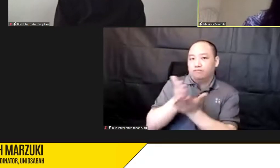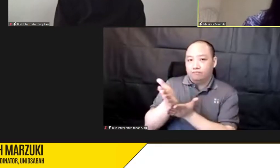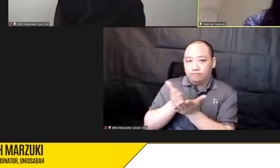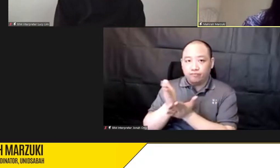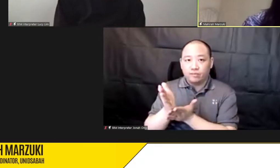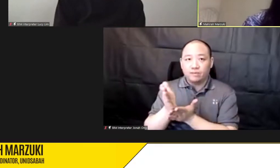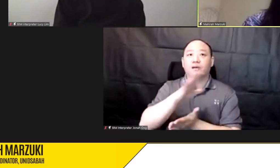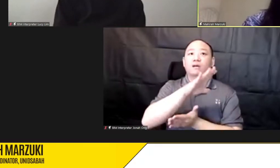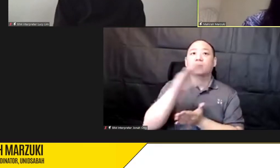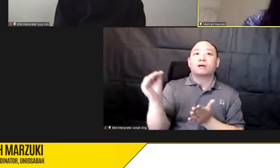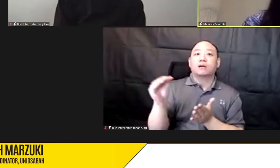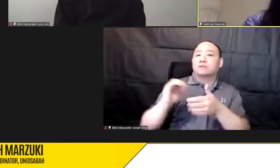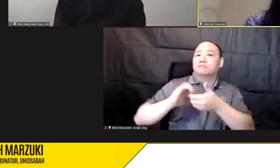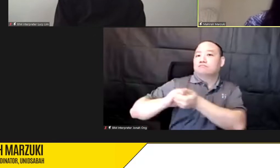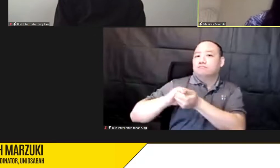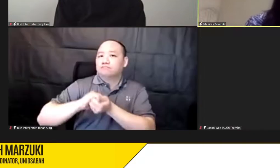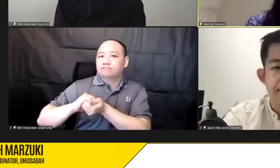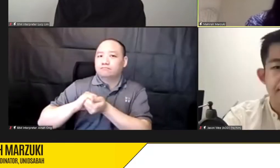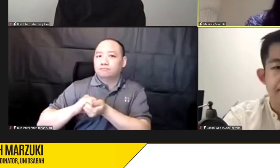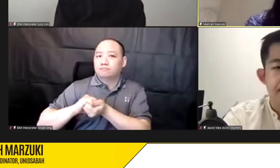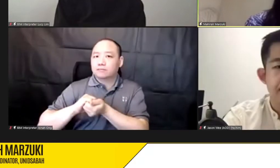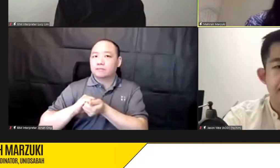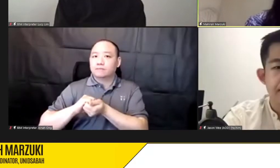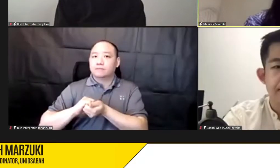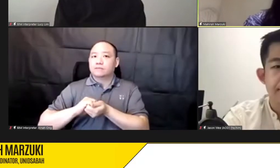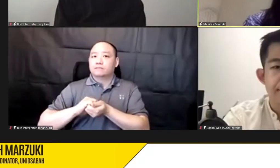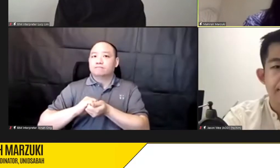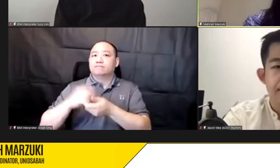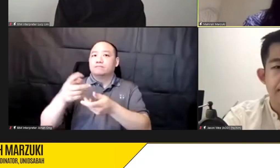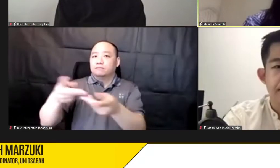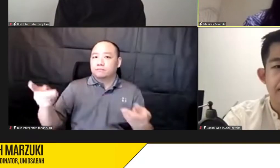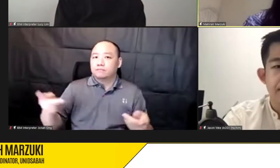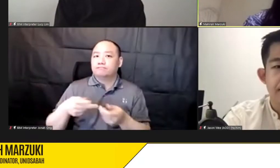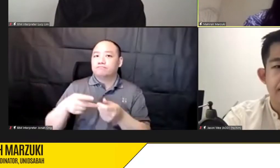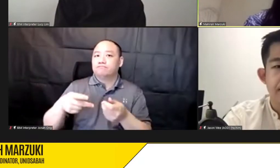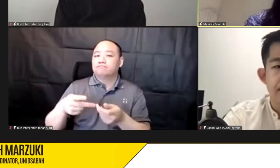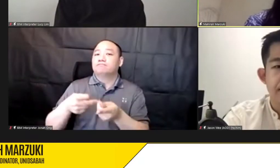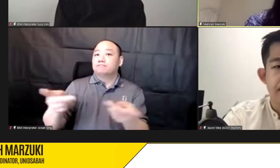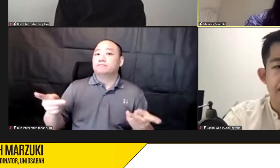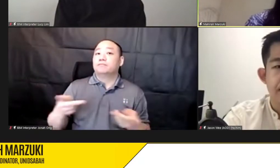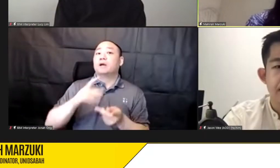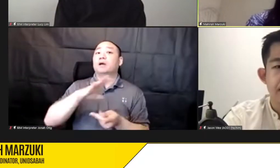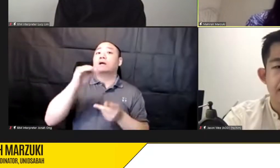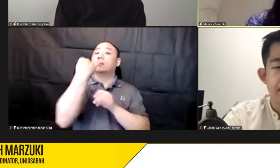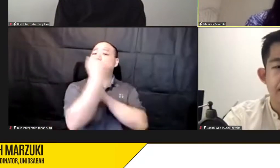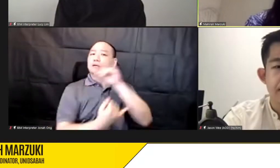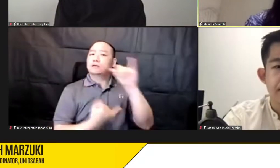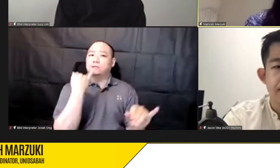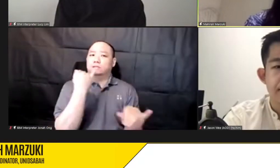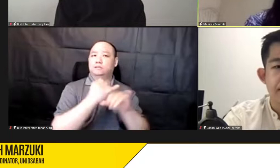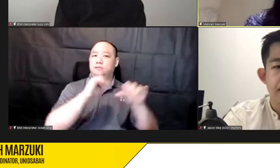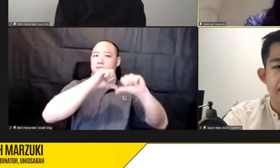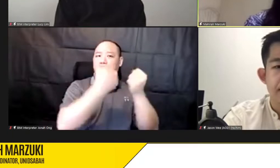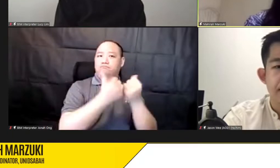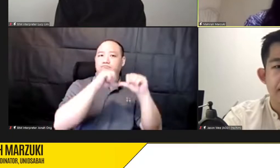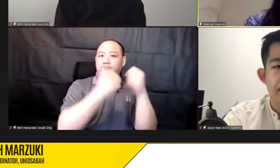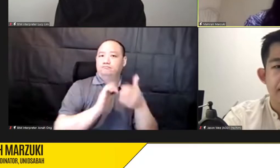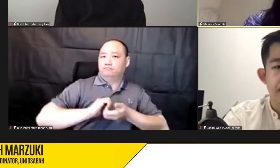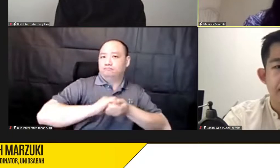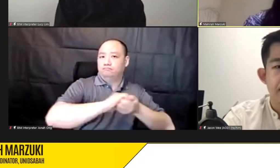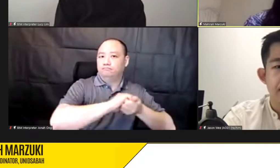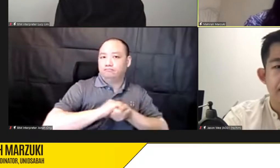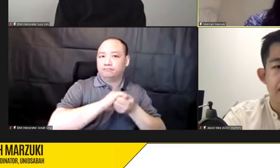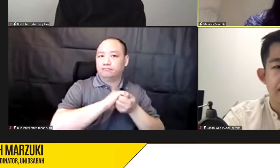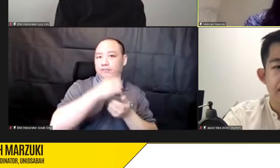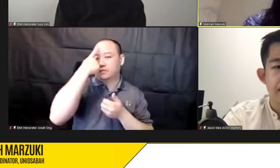with various local and international organizations to design and execute opportunities for intergroup contact. He is